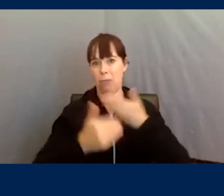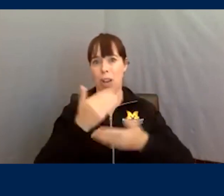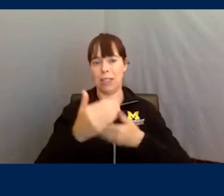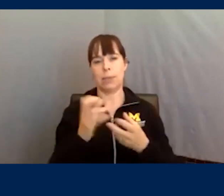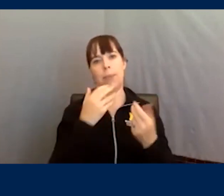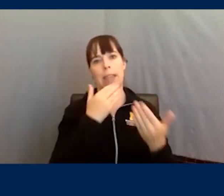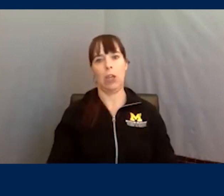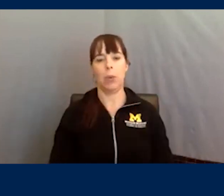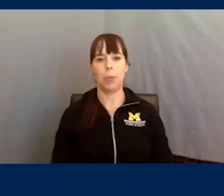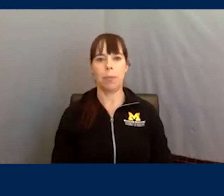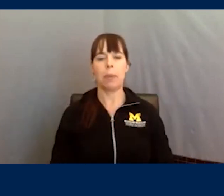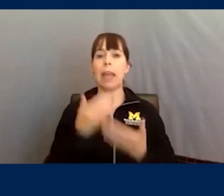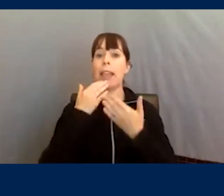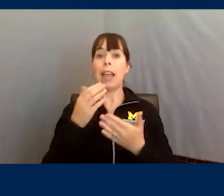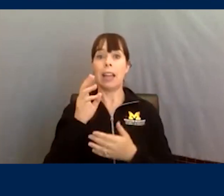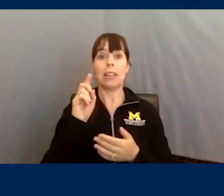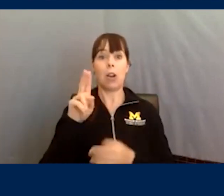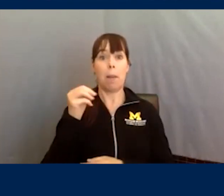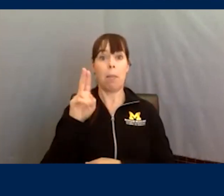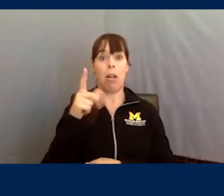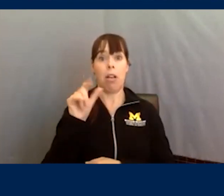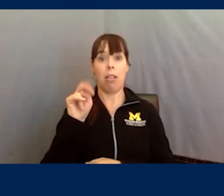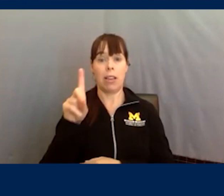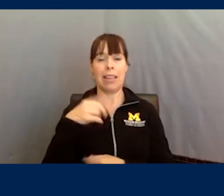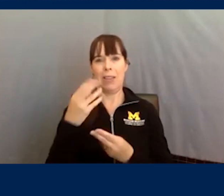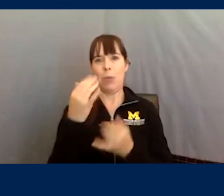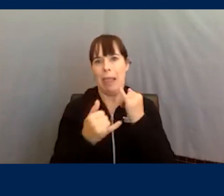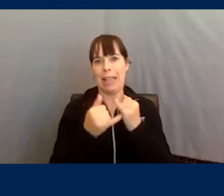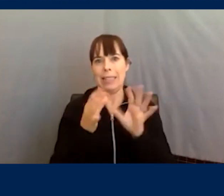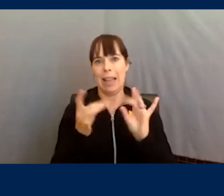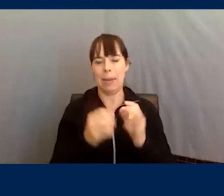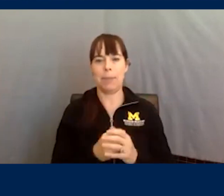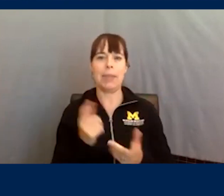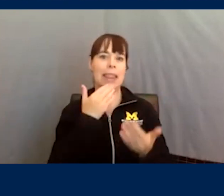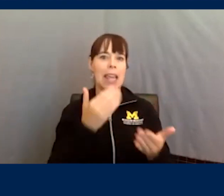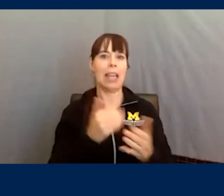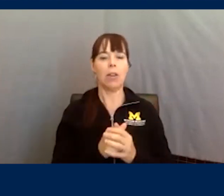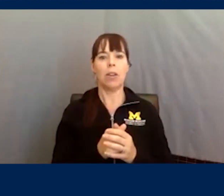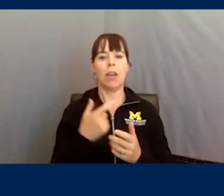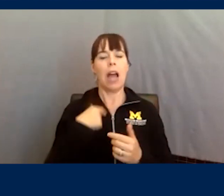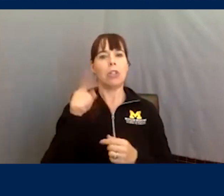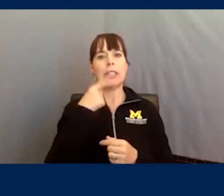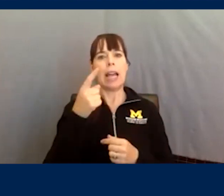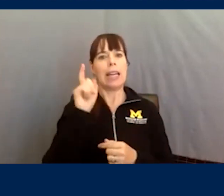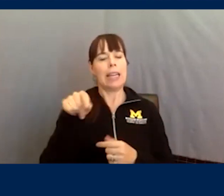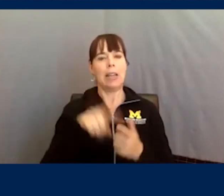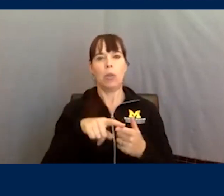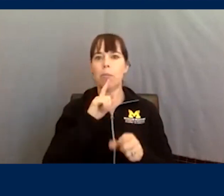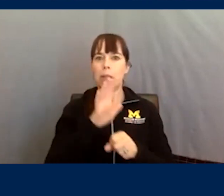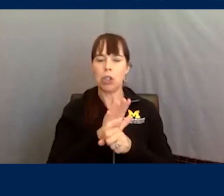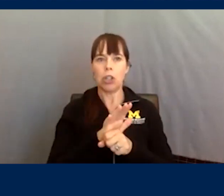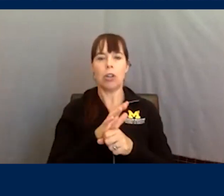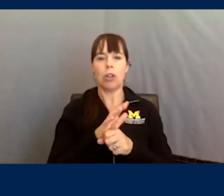you. Thank you. And Dr. Mulholland, I'll give you the last words in this panel. Thank you. So I would just say we need to be sure that